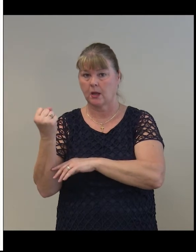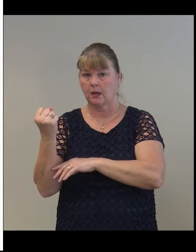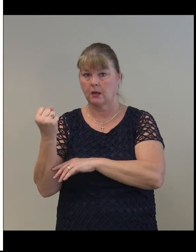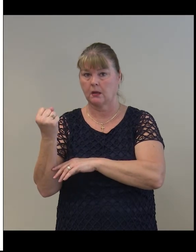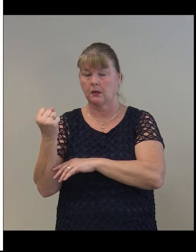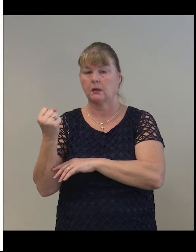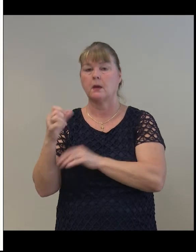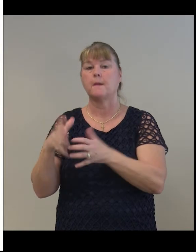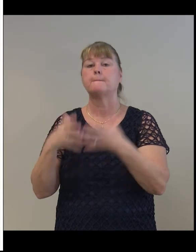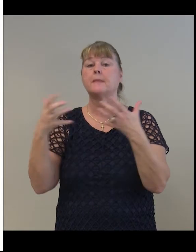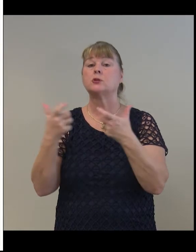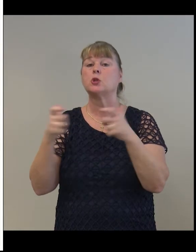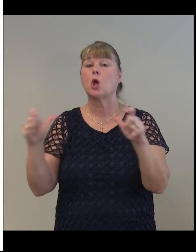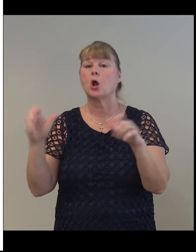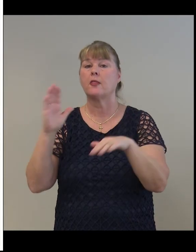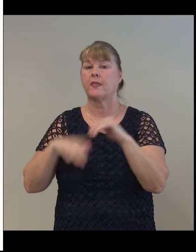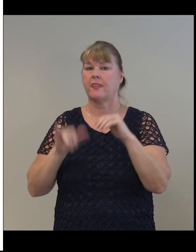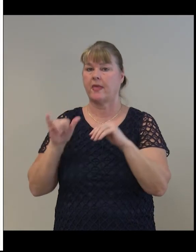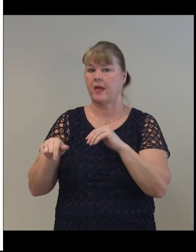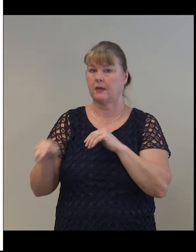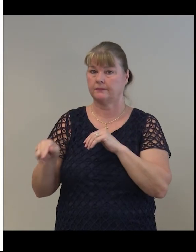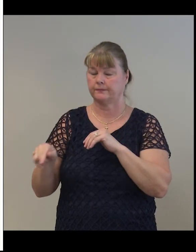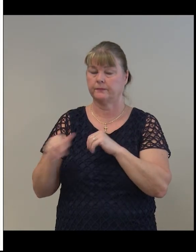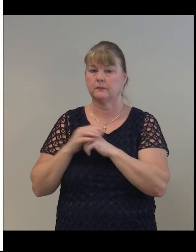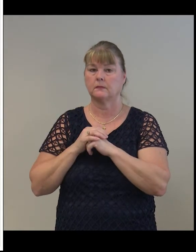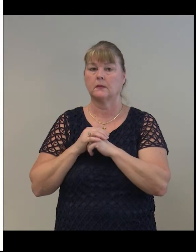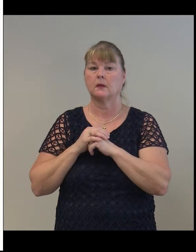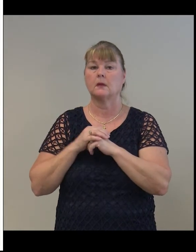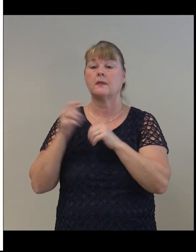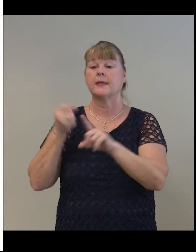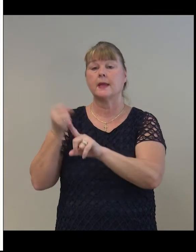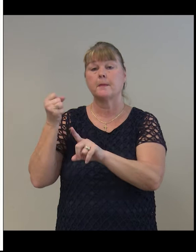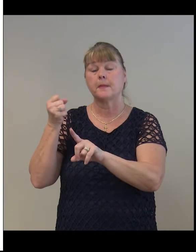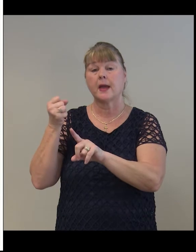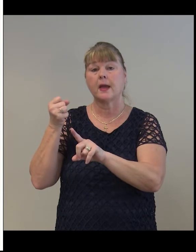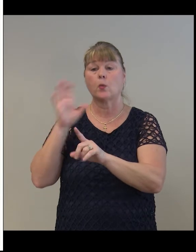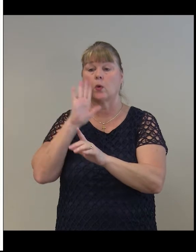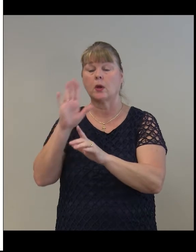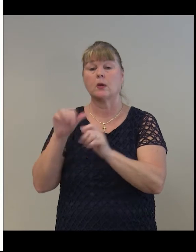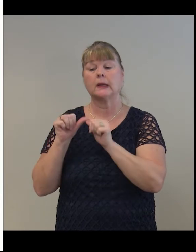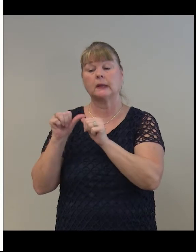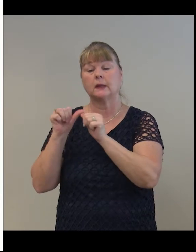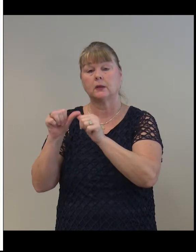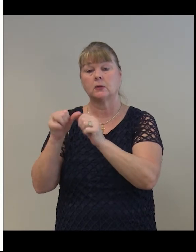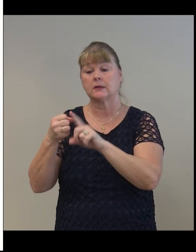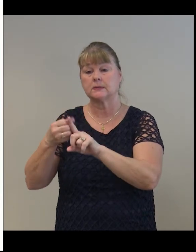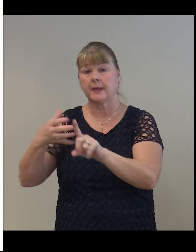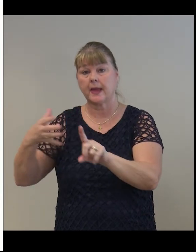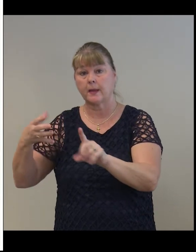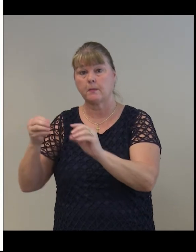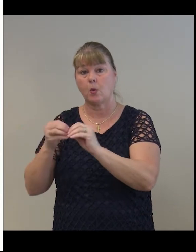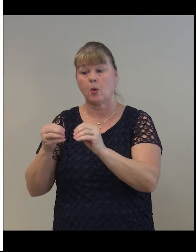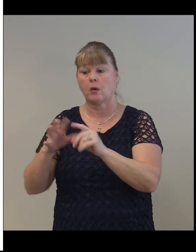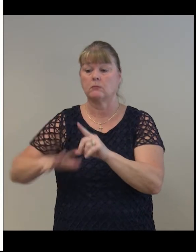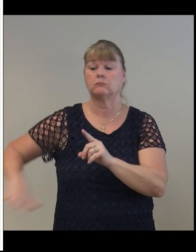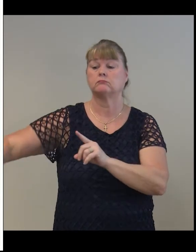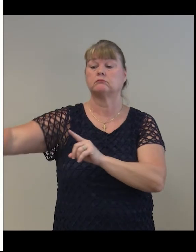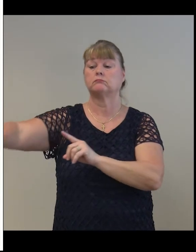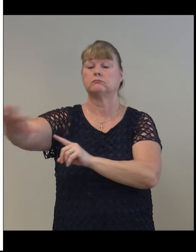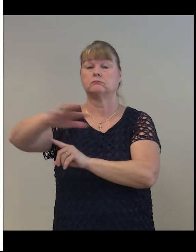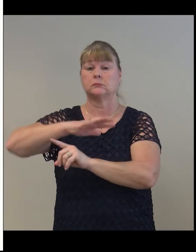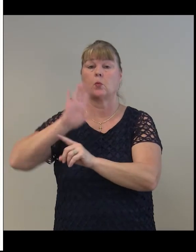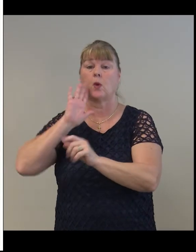Saturday. The storm is much larger than that. The impacts of it will continue to expand out